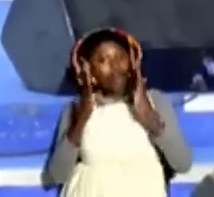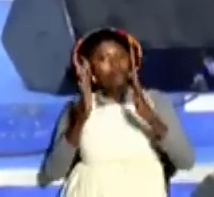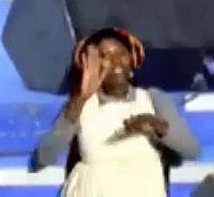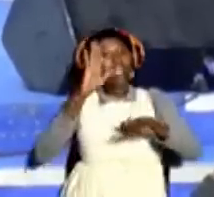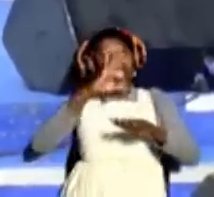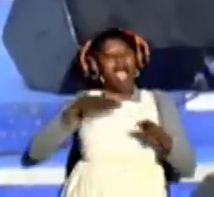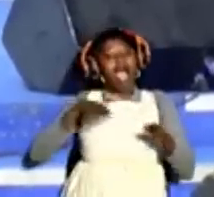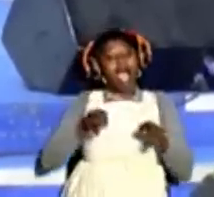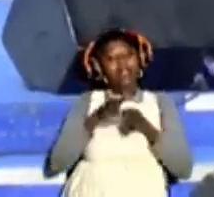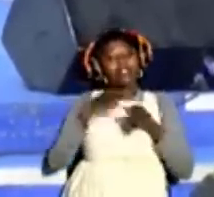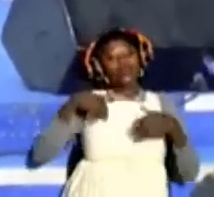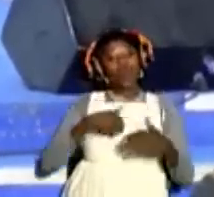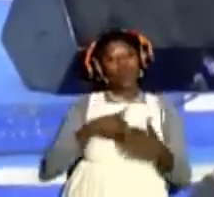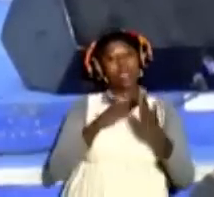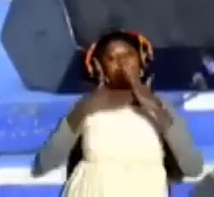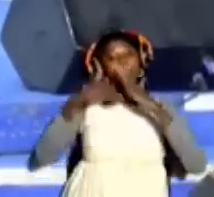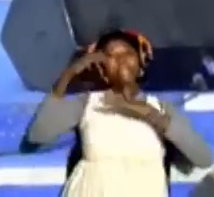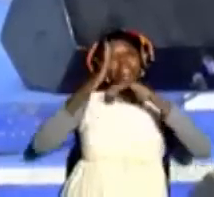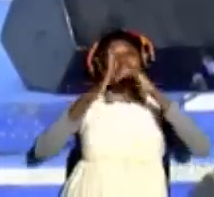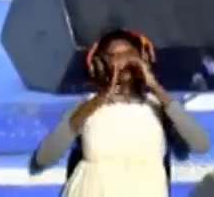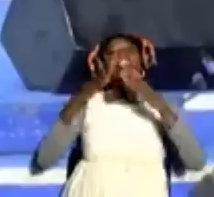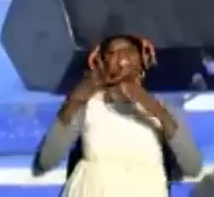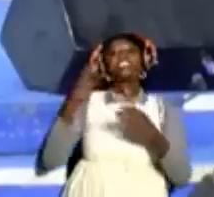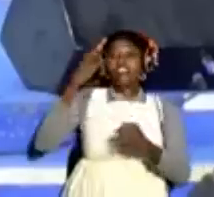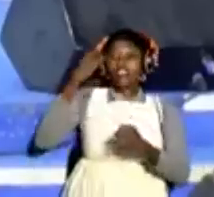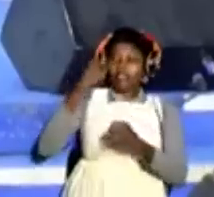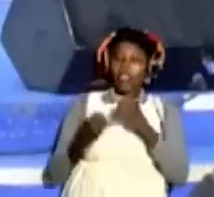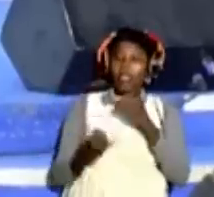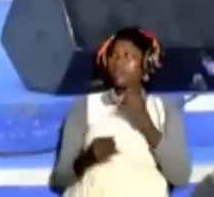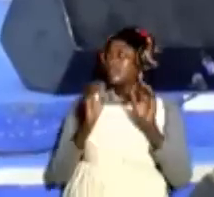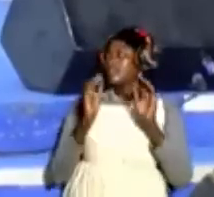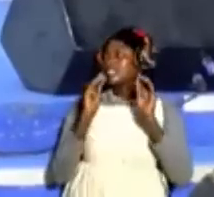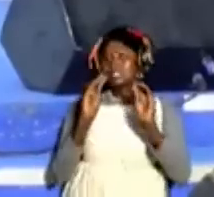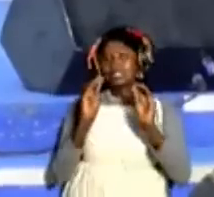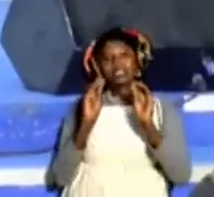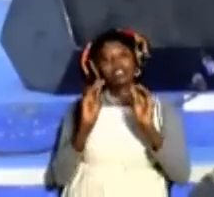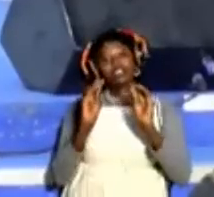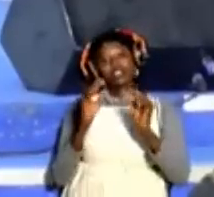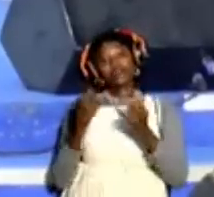build this final exposition tonight.